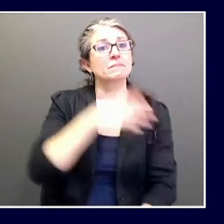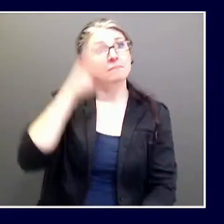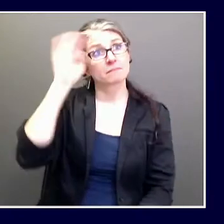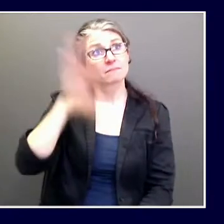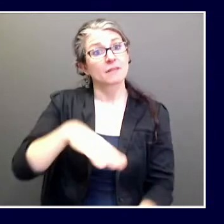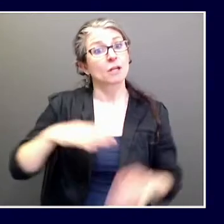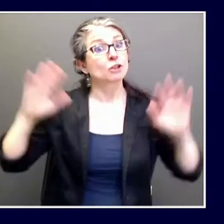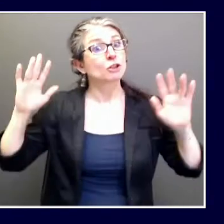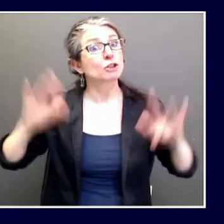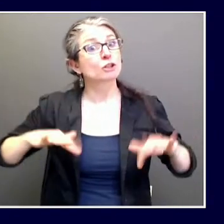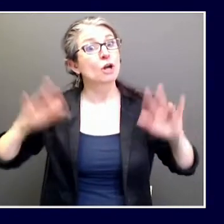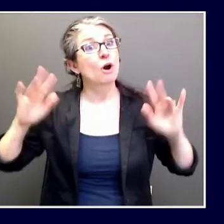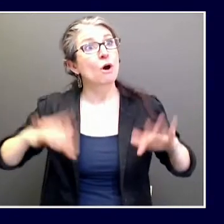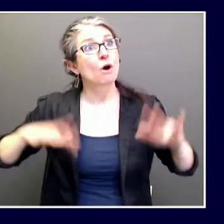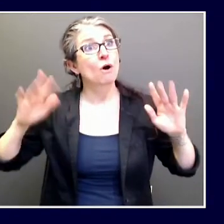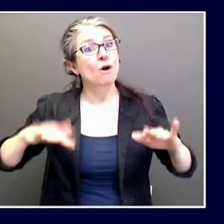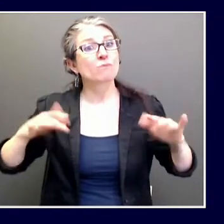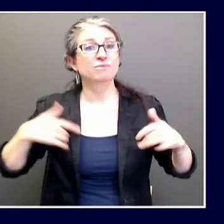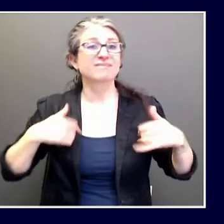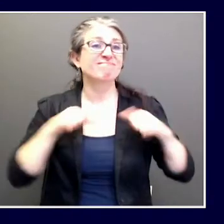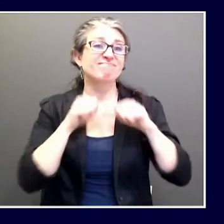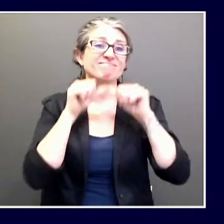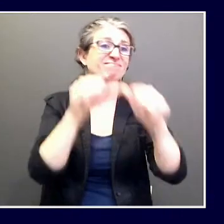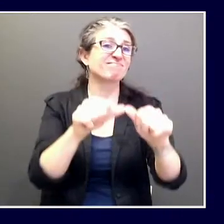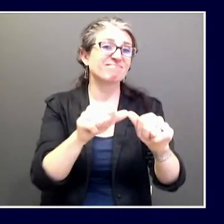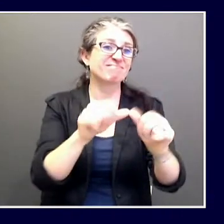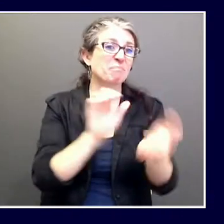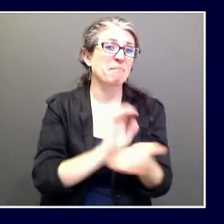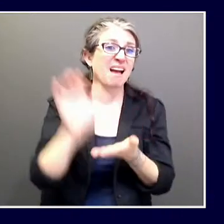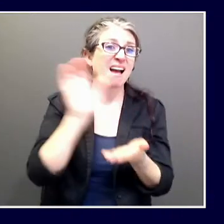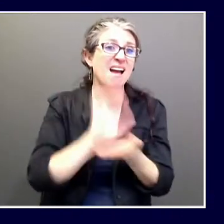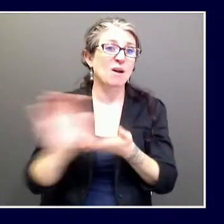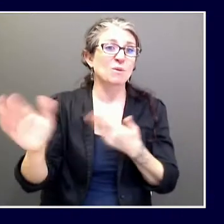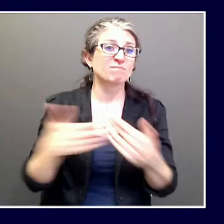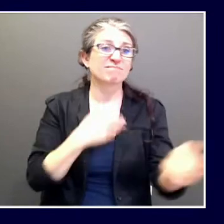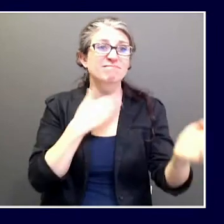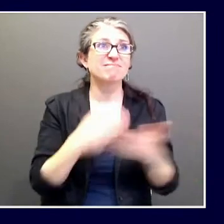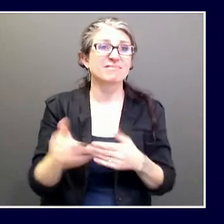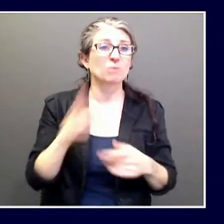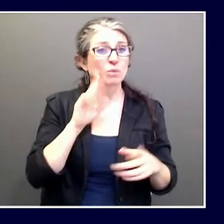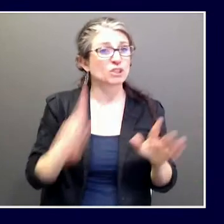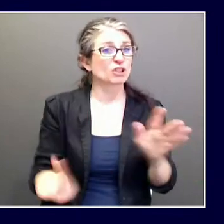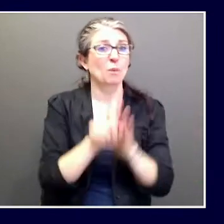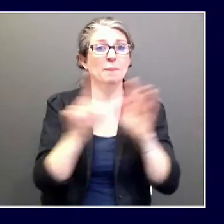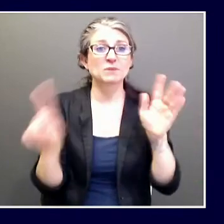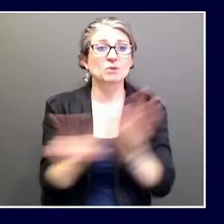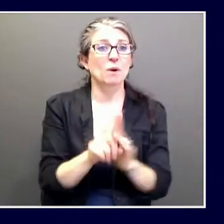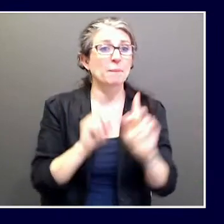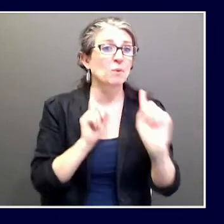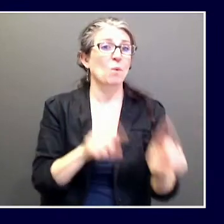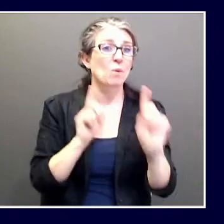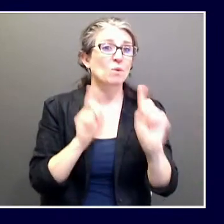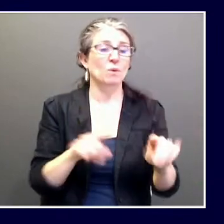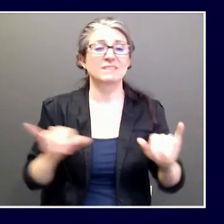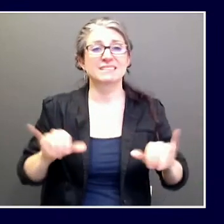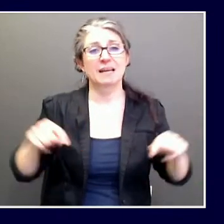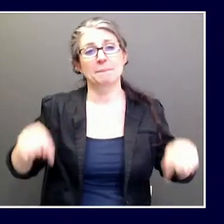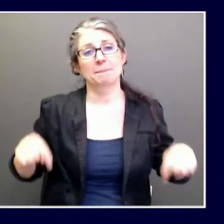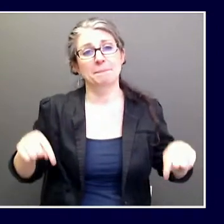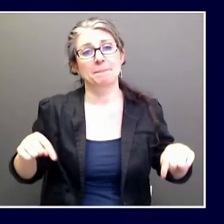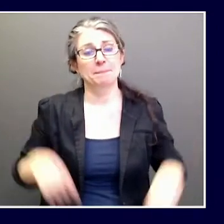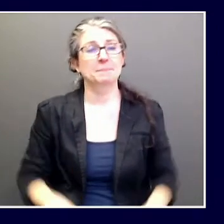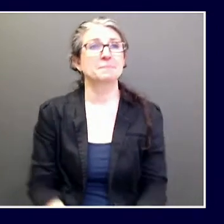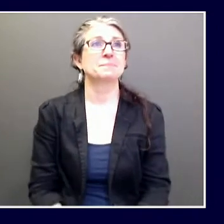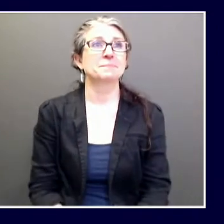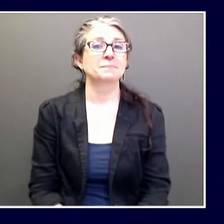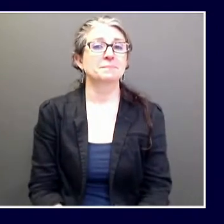can connect with folks. Maybe having folks in rural counties hear from others, friends,